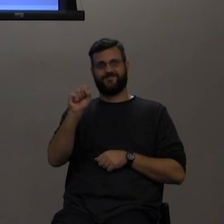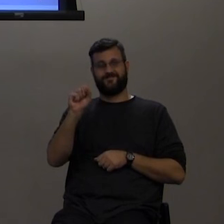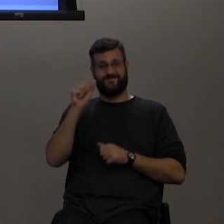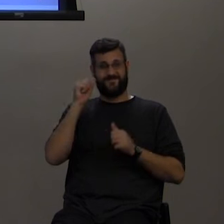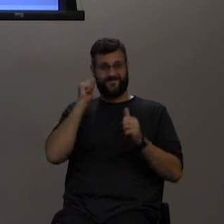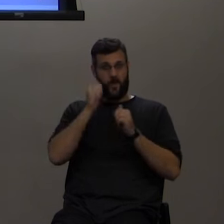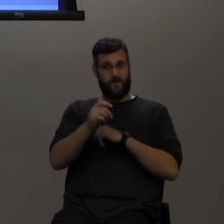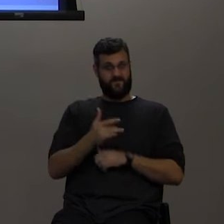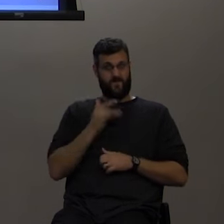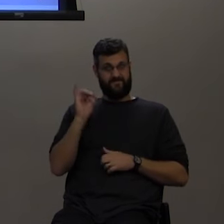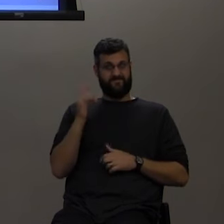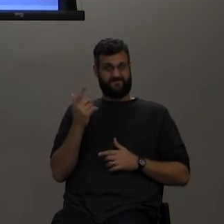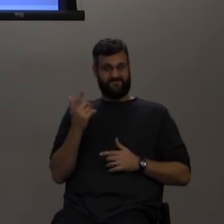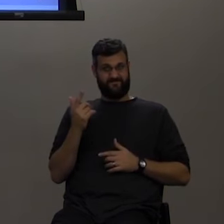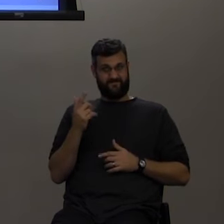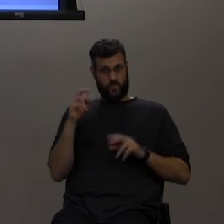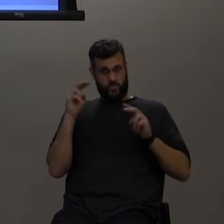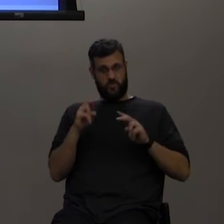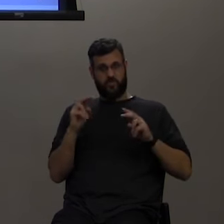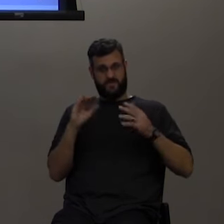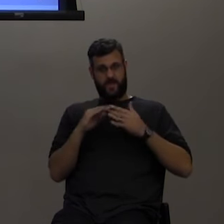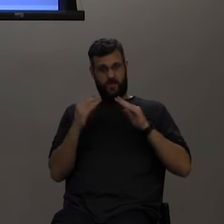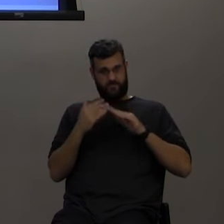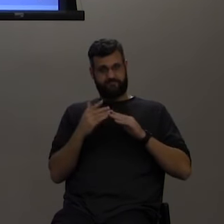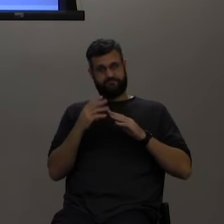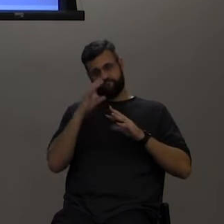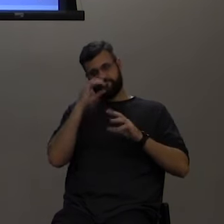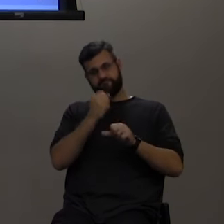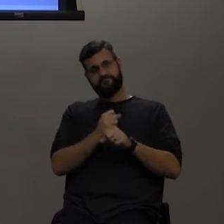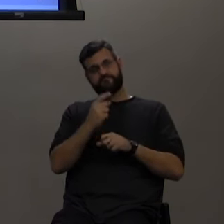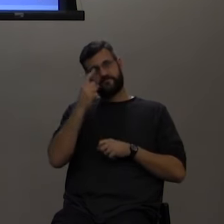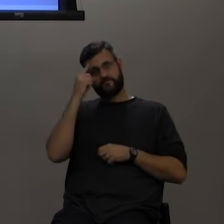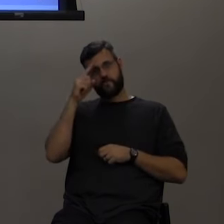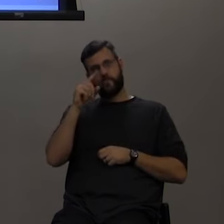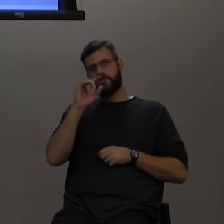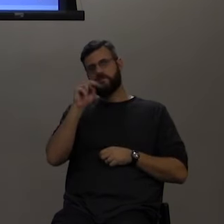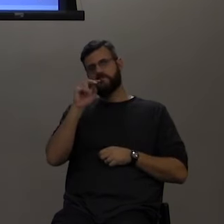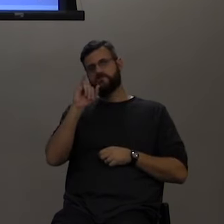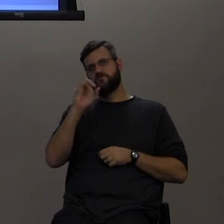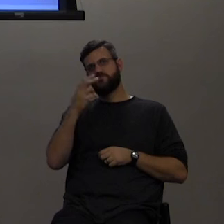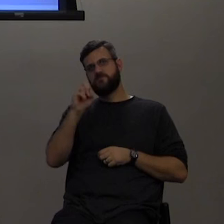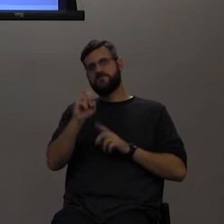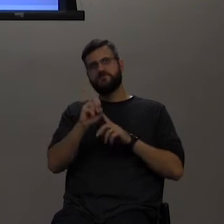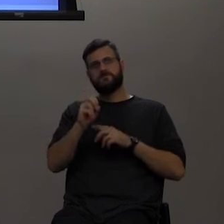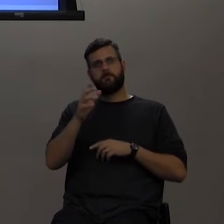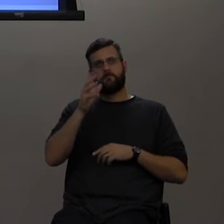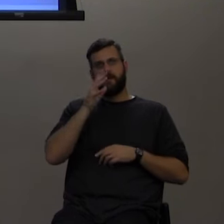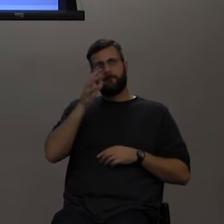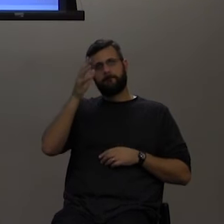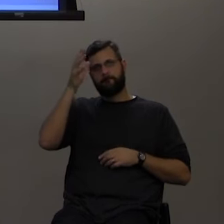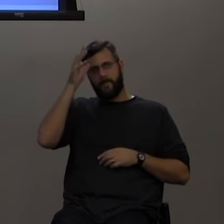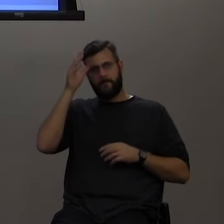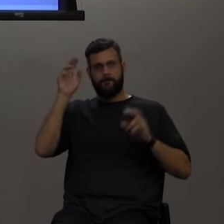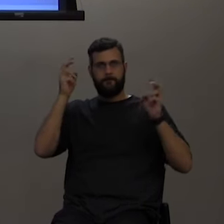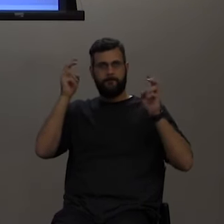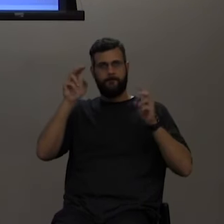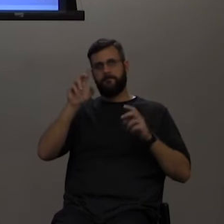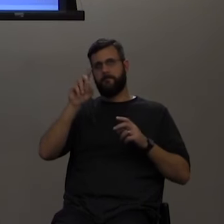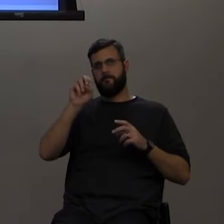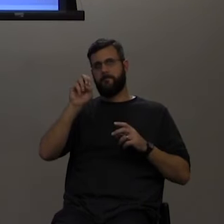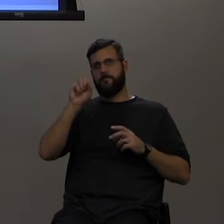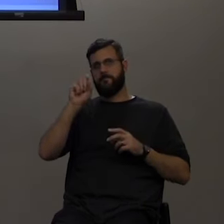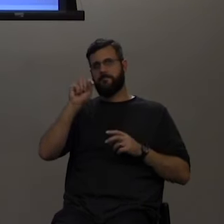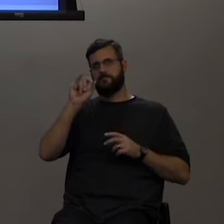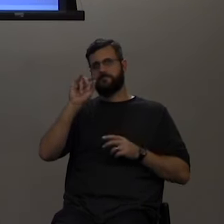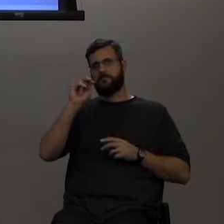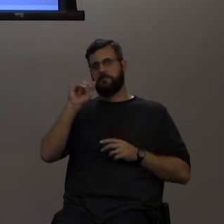at it, as Lauren said, downtown has the attractiveness for the niche mom and pop destination-based retailer